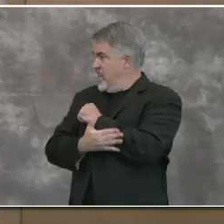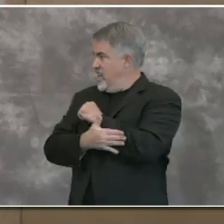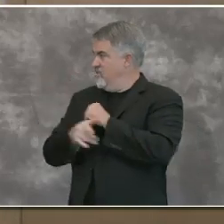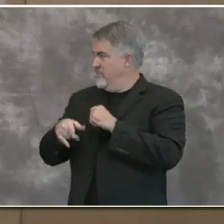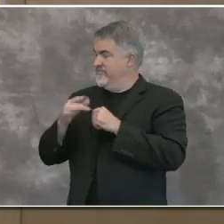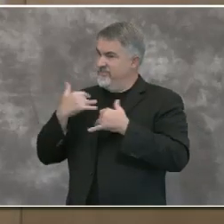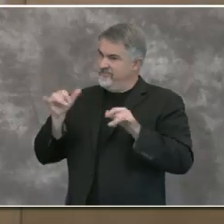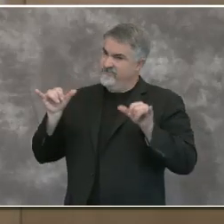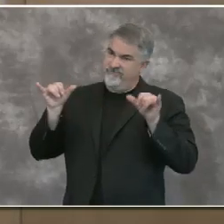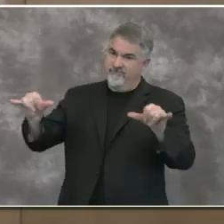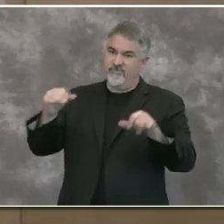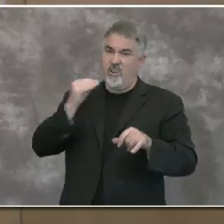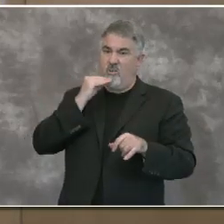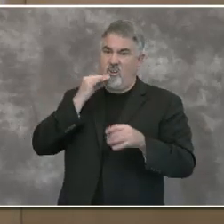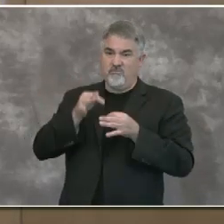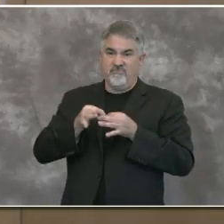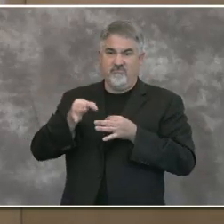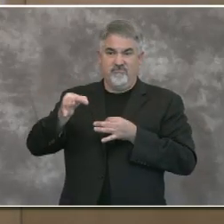not, why?